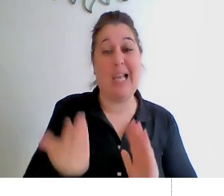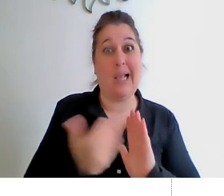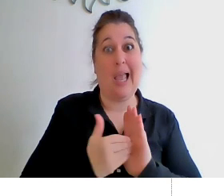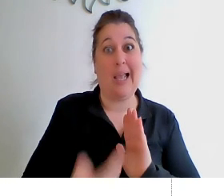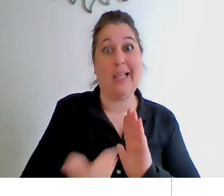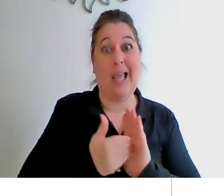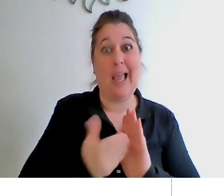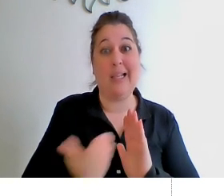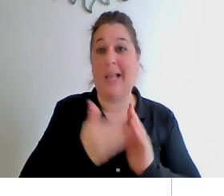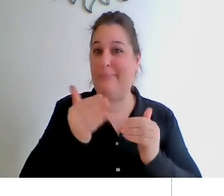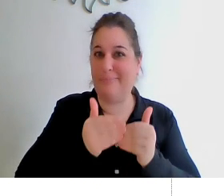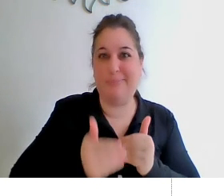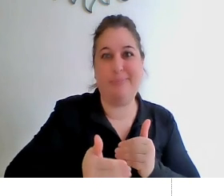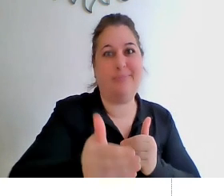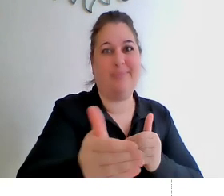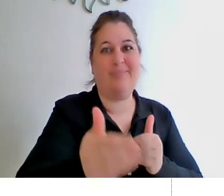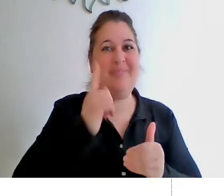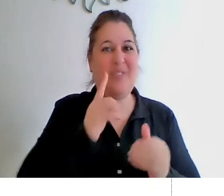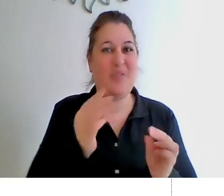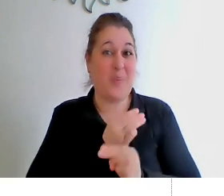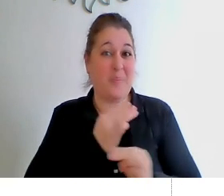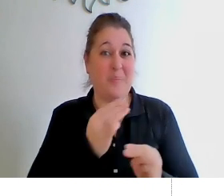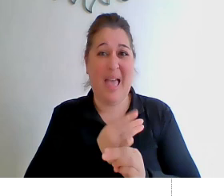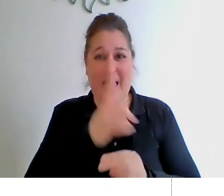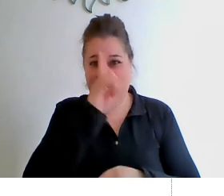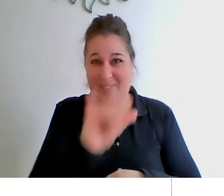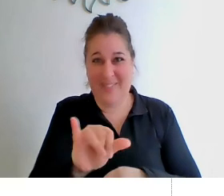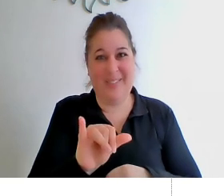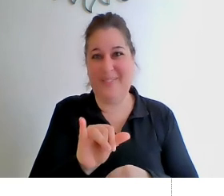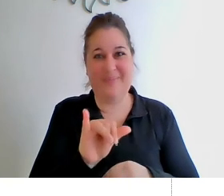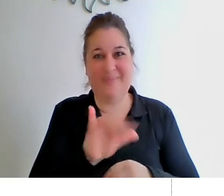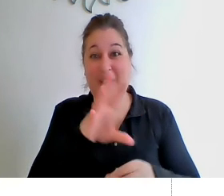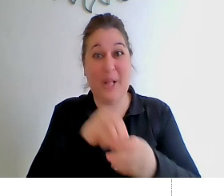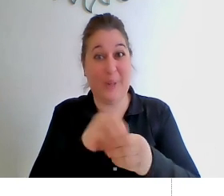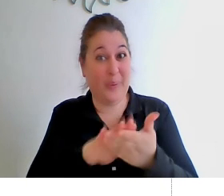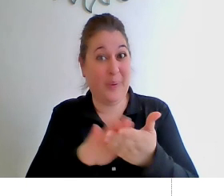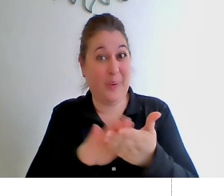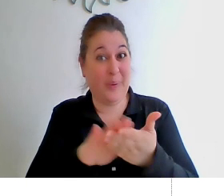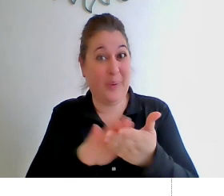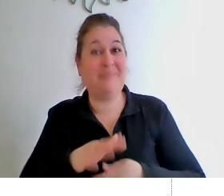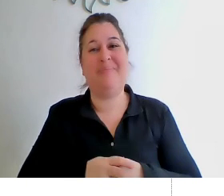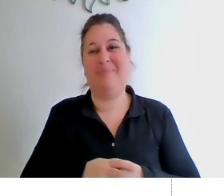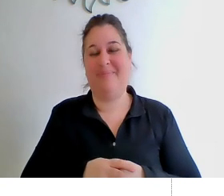all the way through college. I promise you. See you later. Bye.